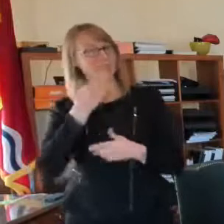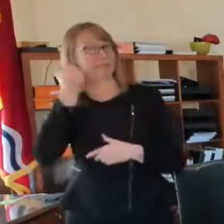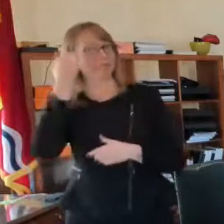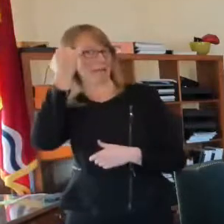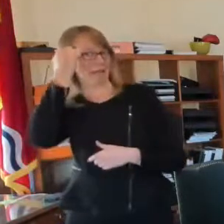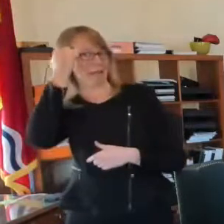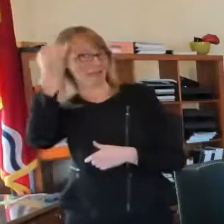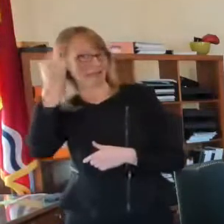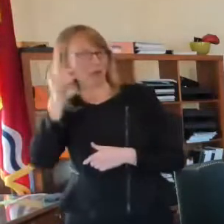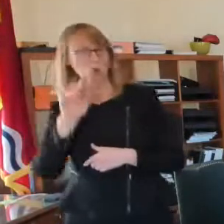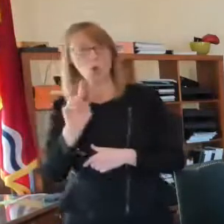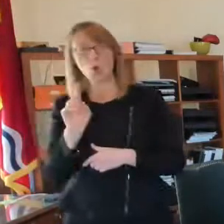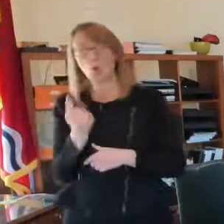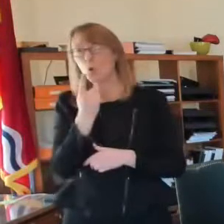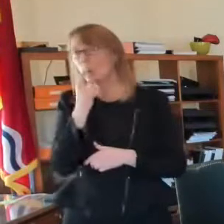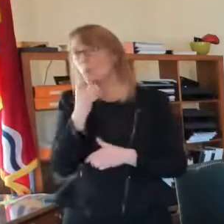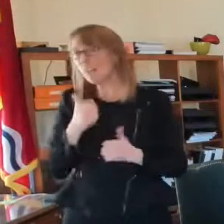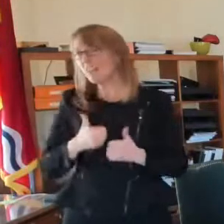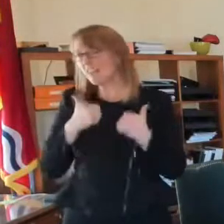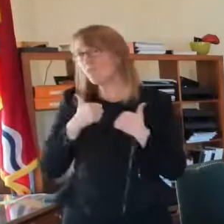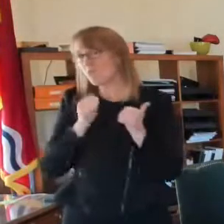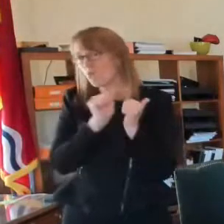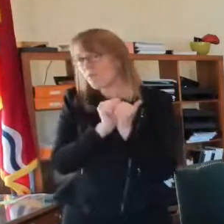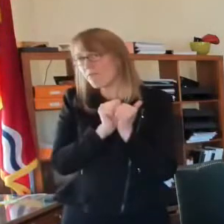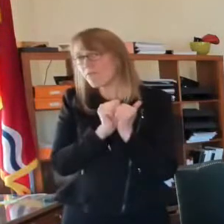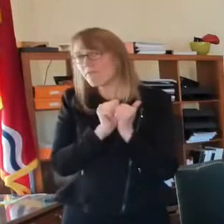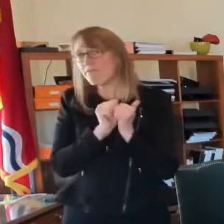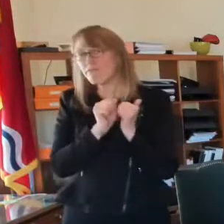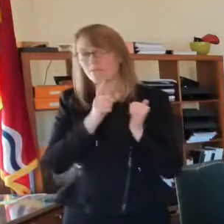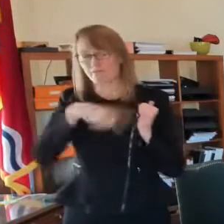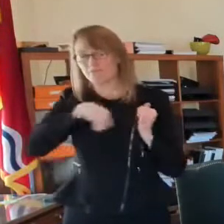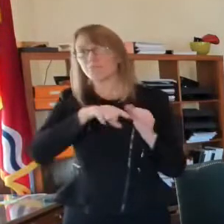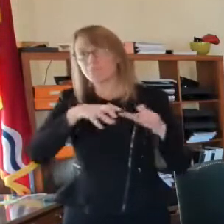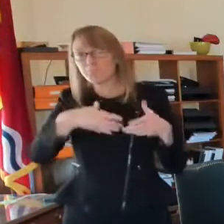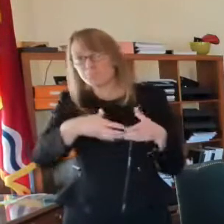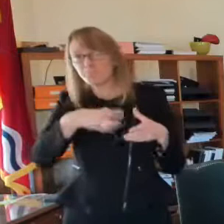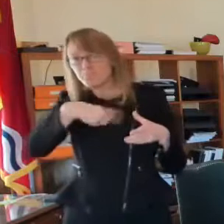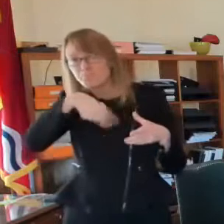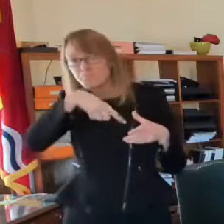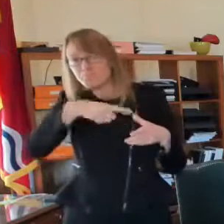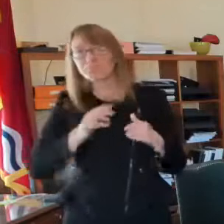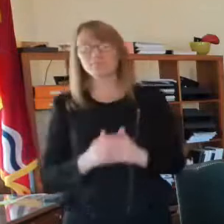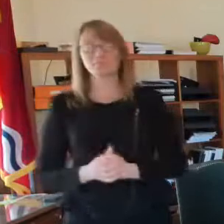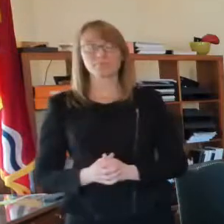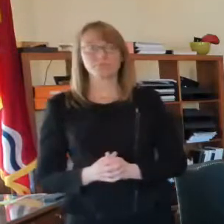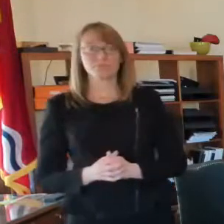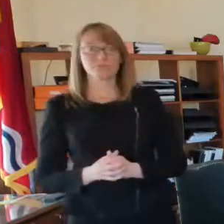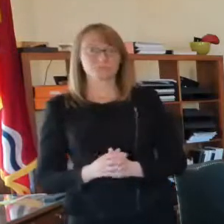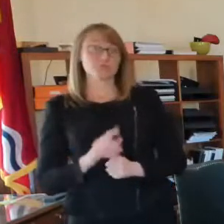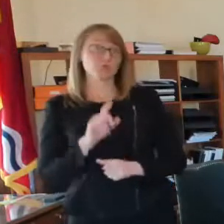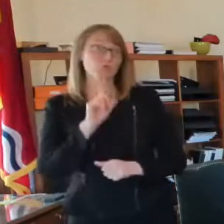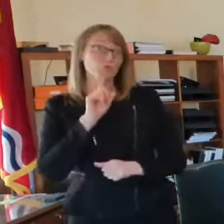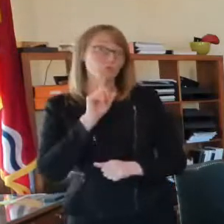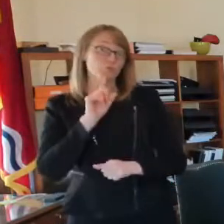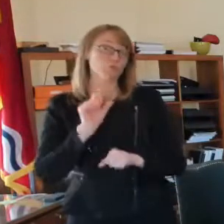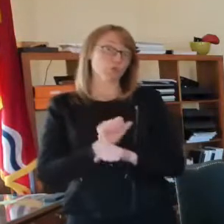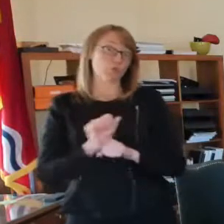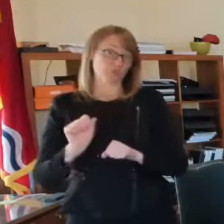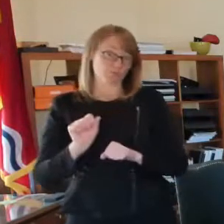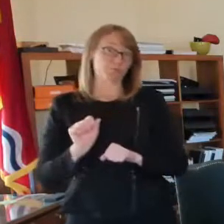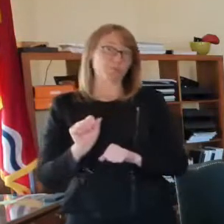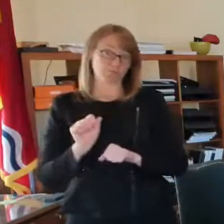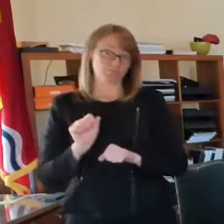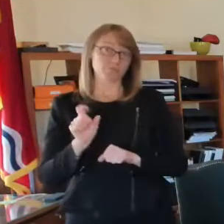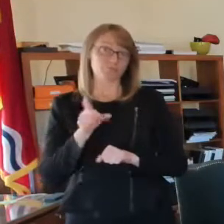difficult, but certainly that's something that you would want to practice for sure if you have any sort